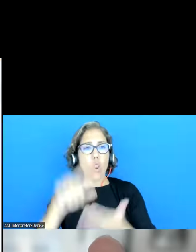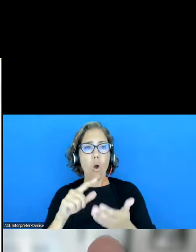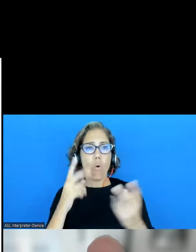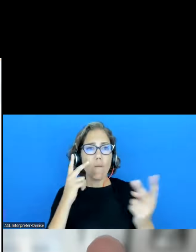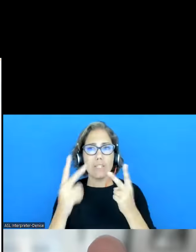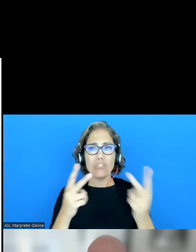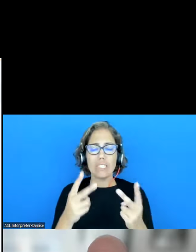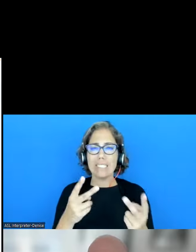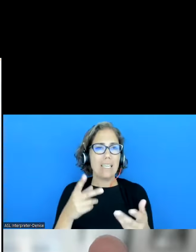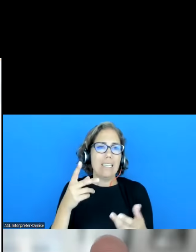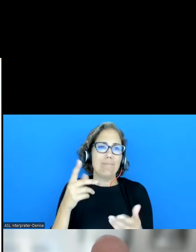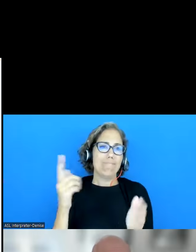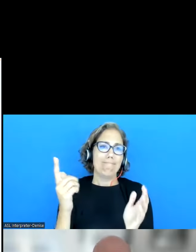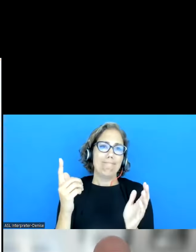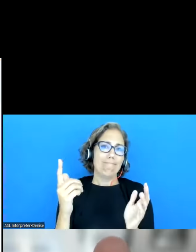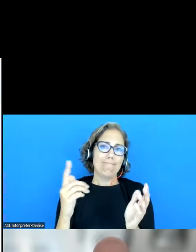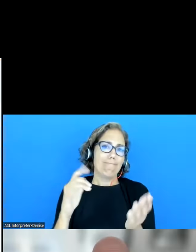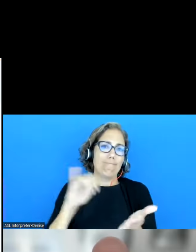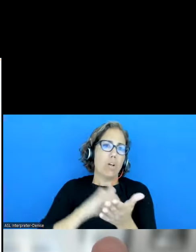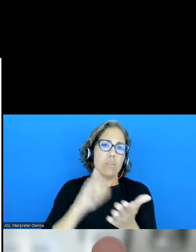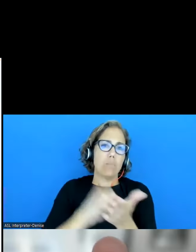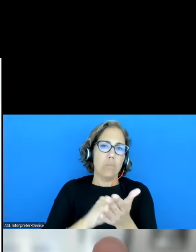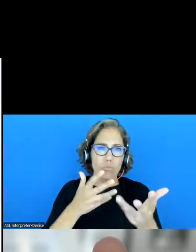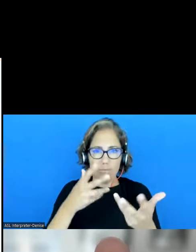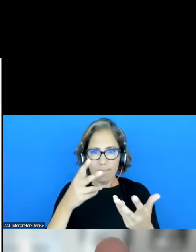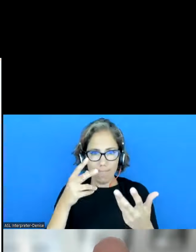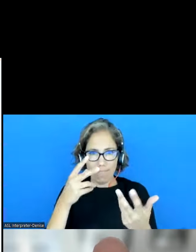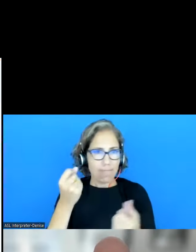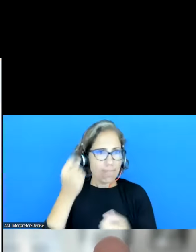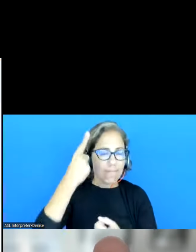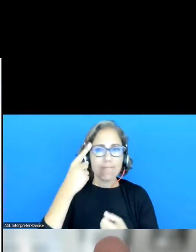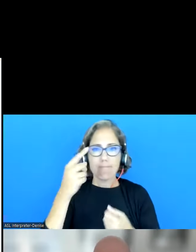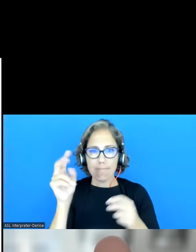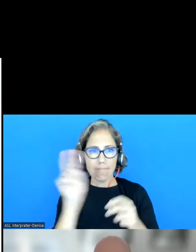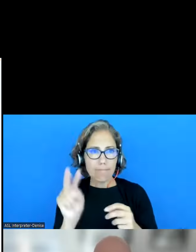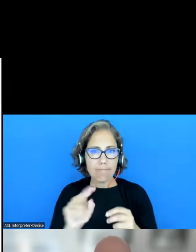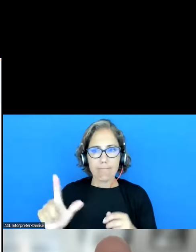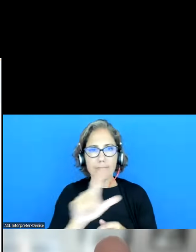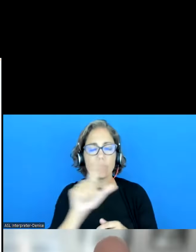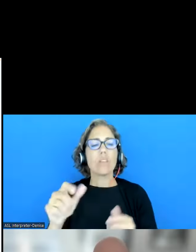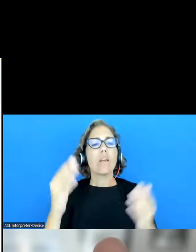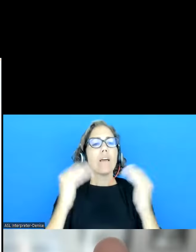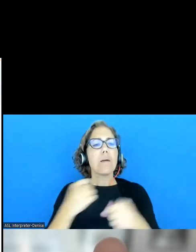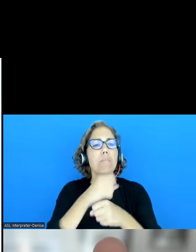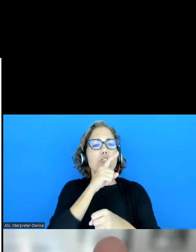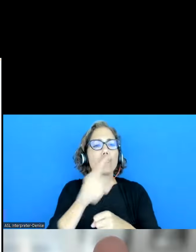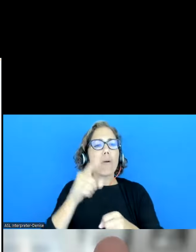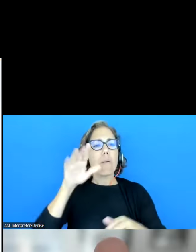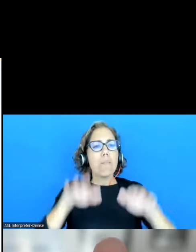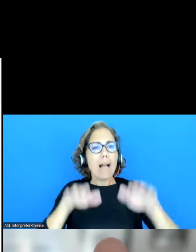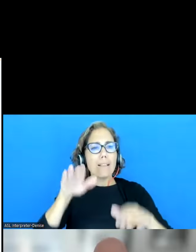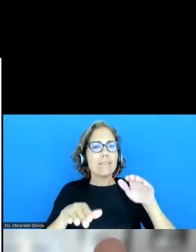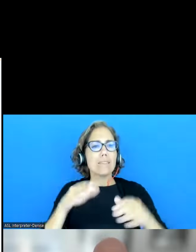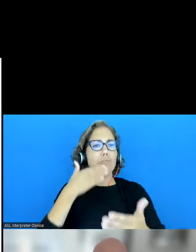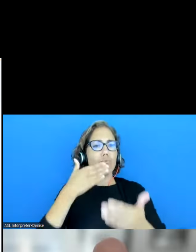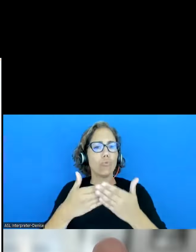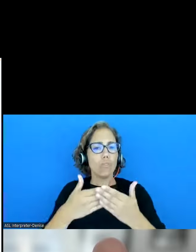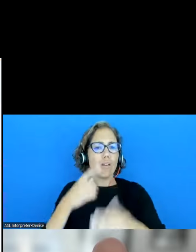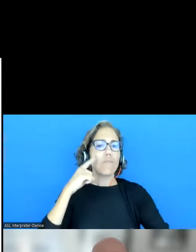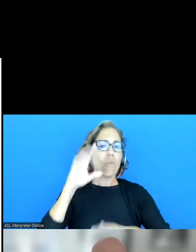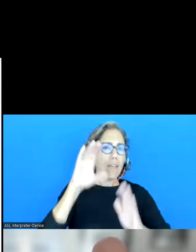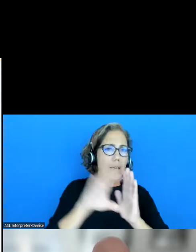being able to interact with those. Be more inclusive and keep a good balance of images versus live text content to